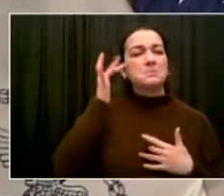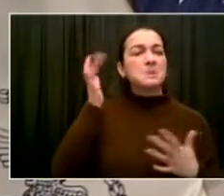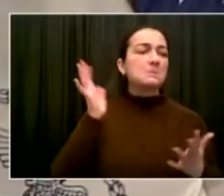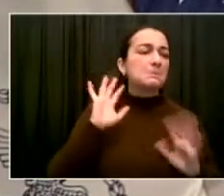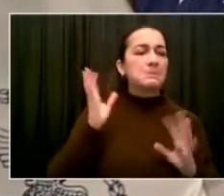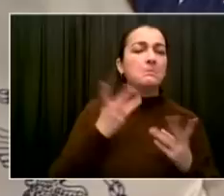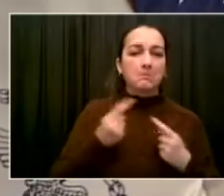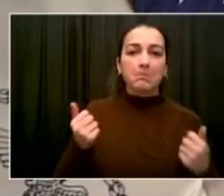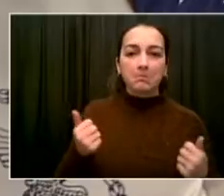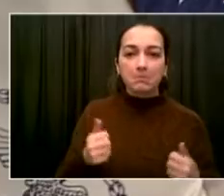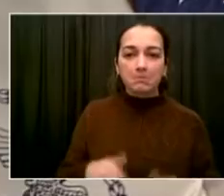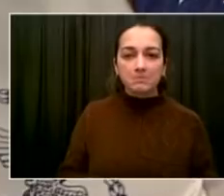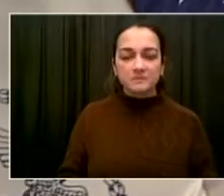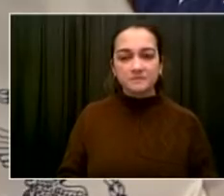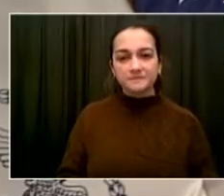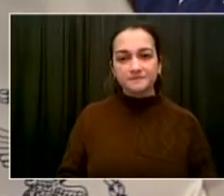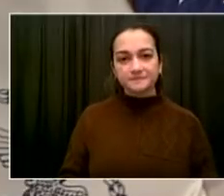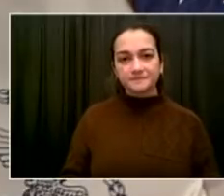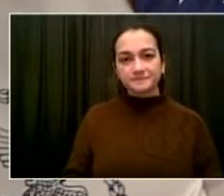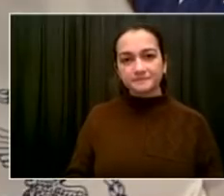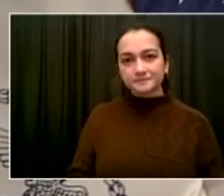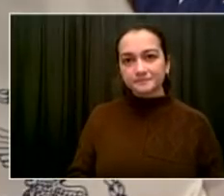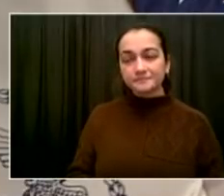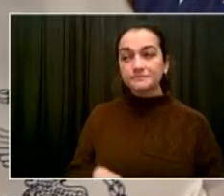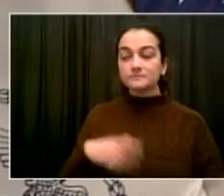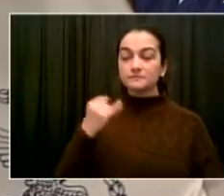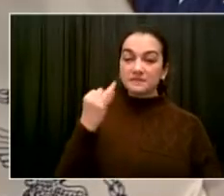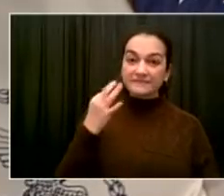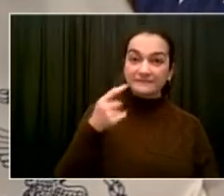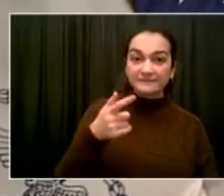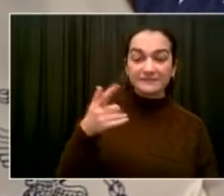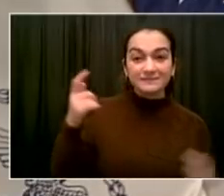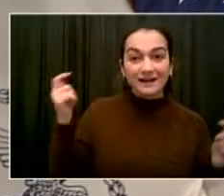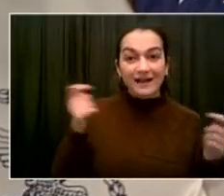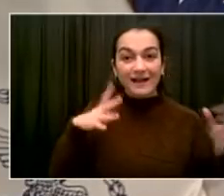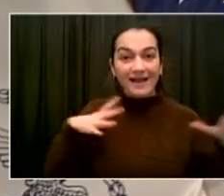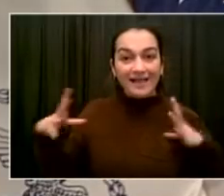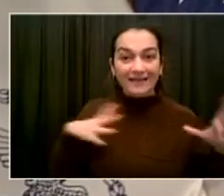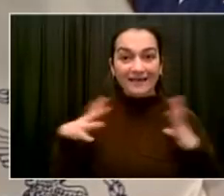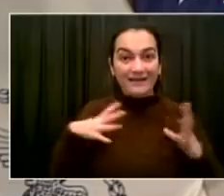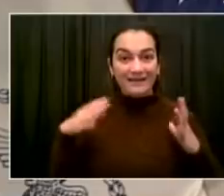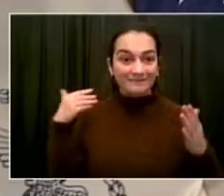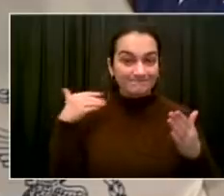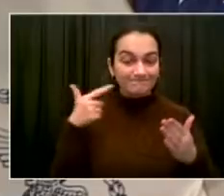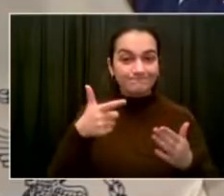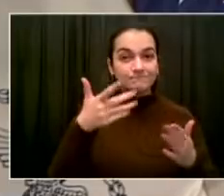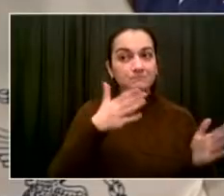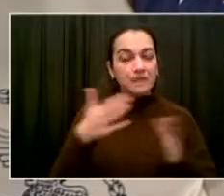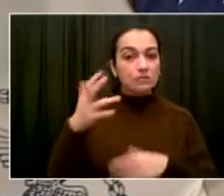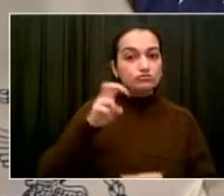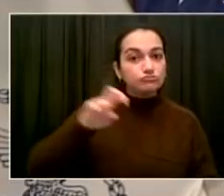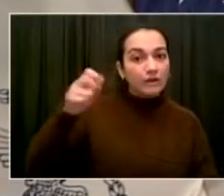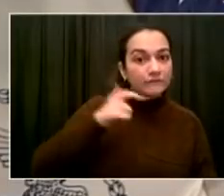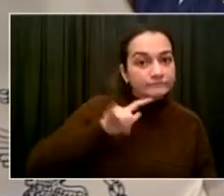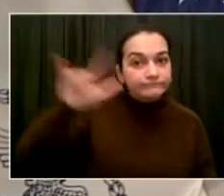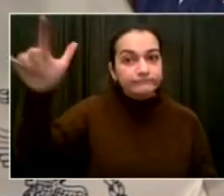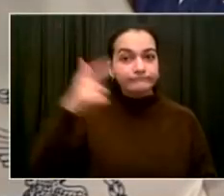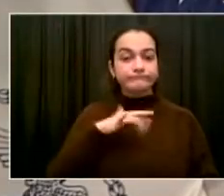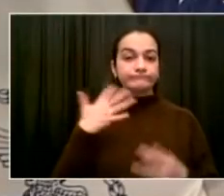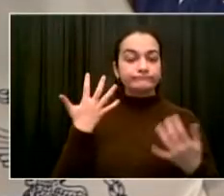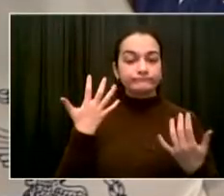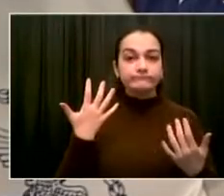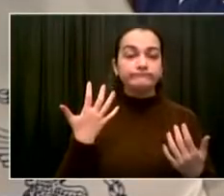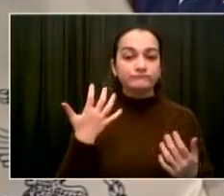decisions and everything else, I think, and Dr. Choksi will, I think, join in here, it begins with the vulnerability level of the person